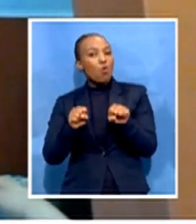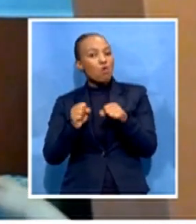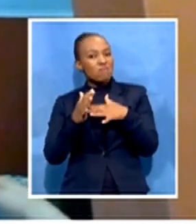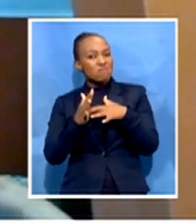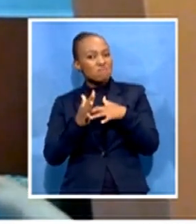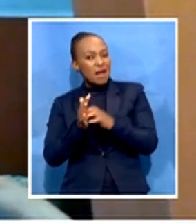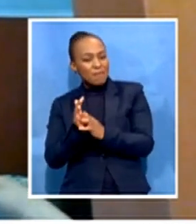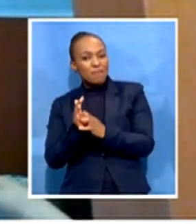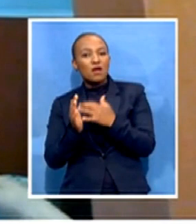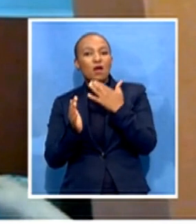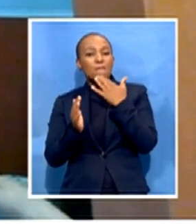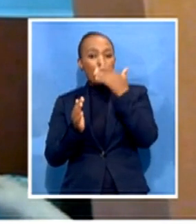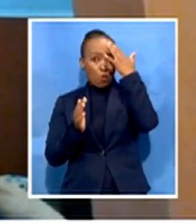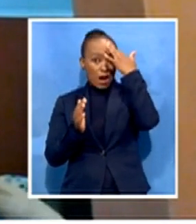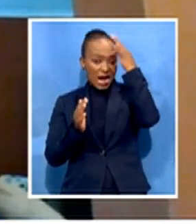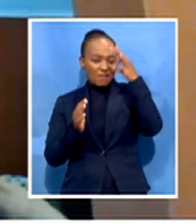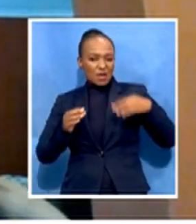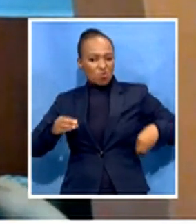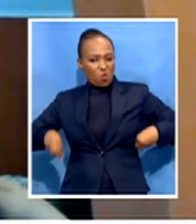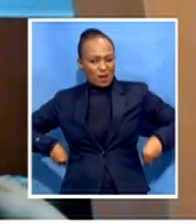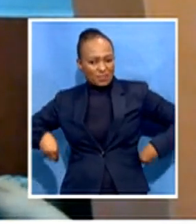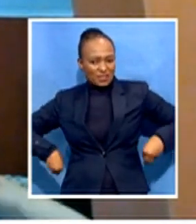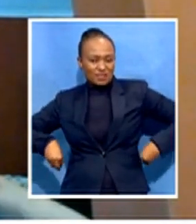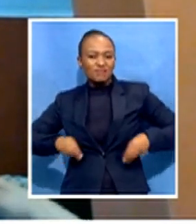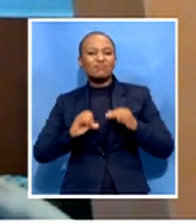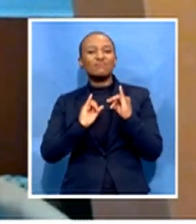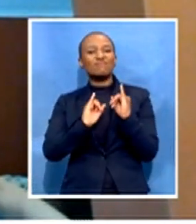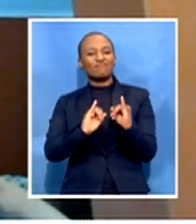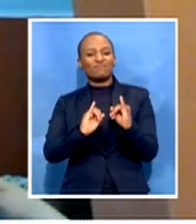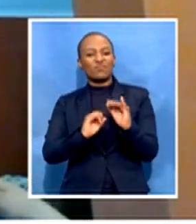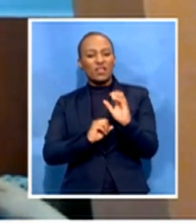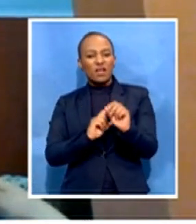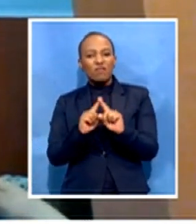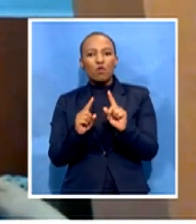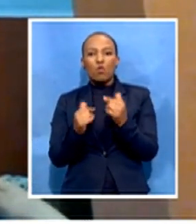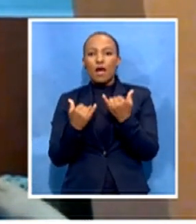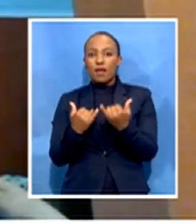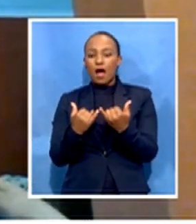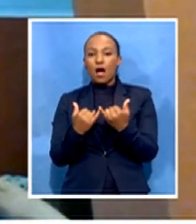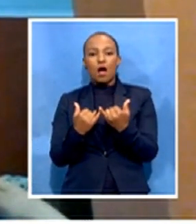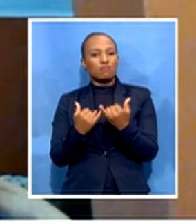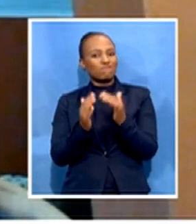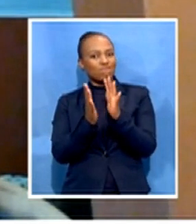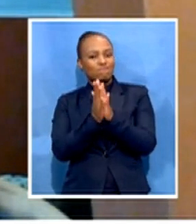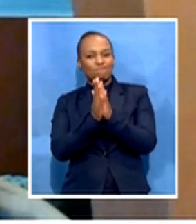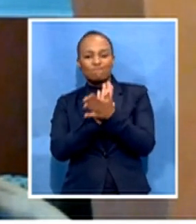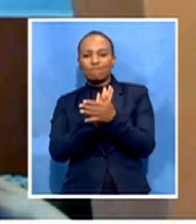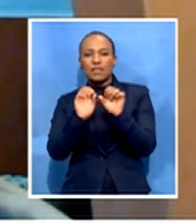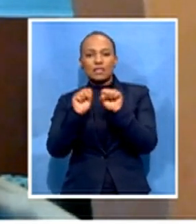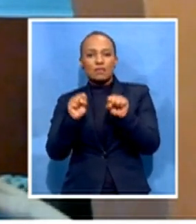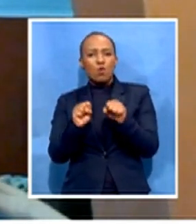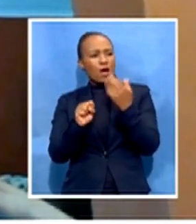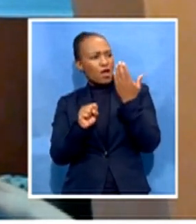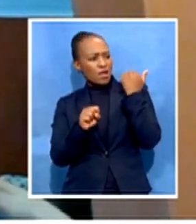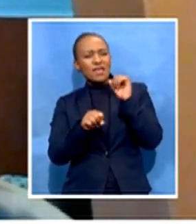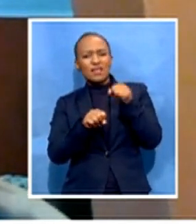historically criminals often target systems. And we come out of an apartheid era system where the systems